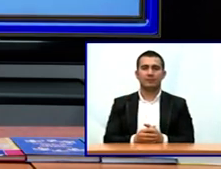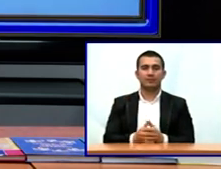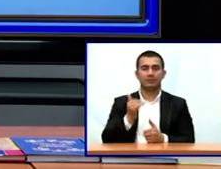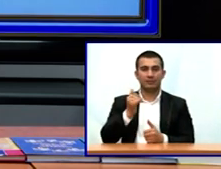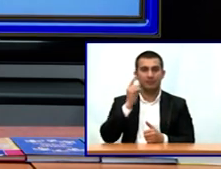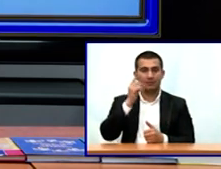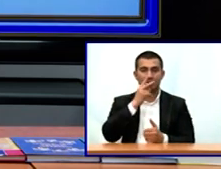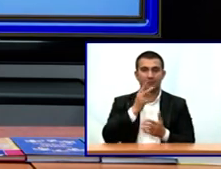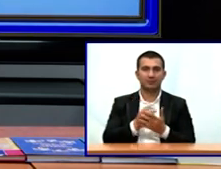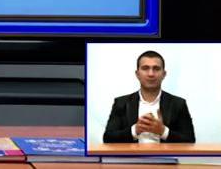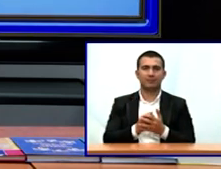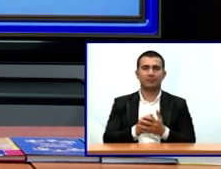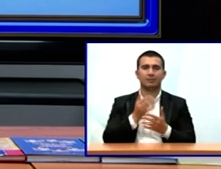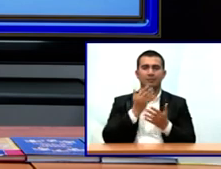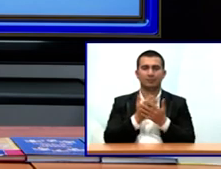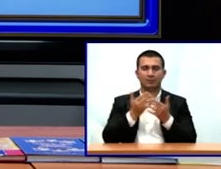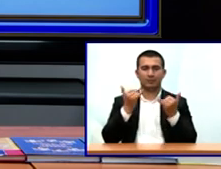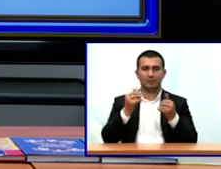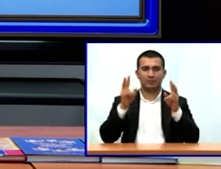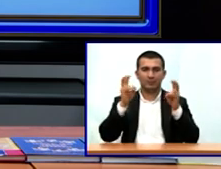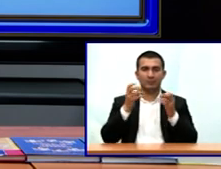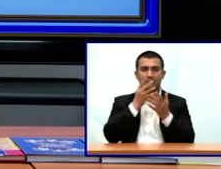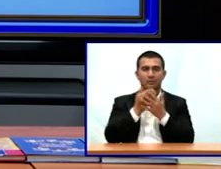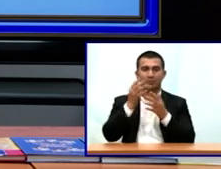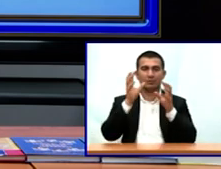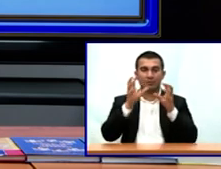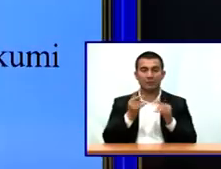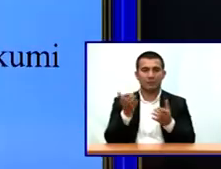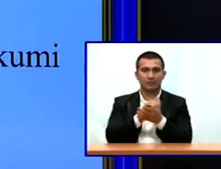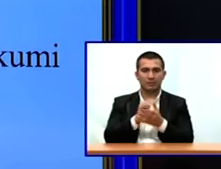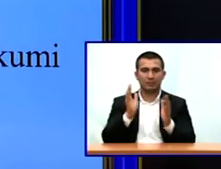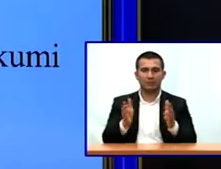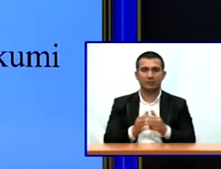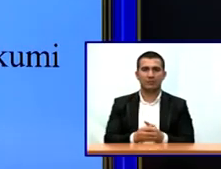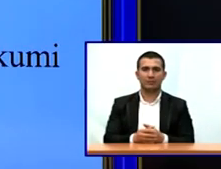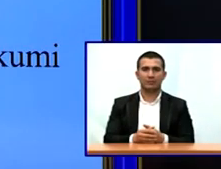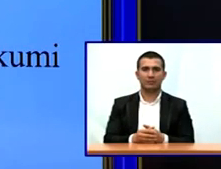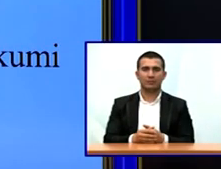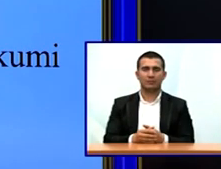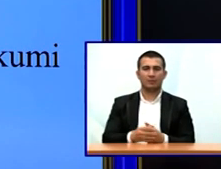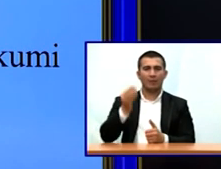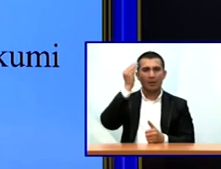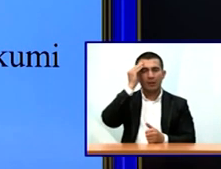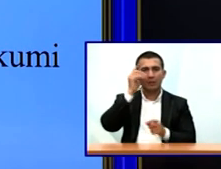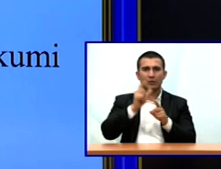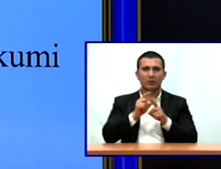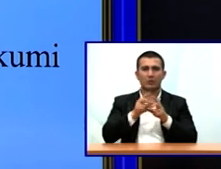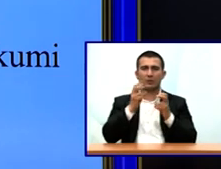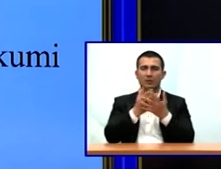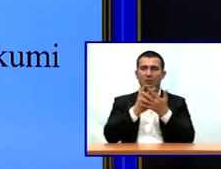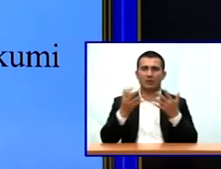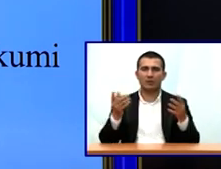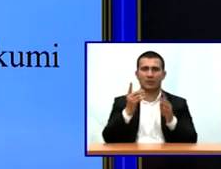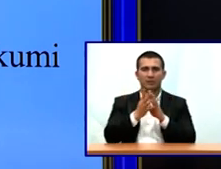Demak, bugungi mavzumuzning qoidasi bilan tanishib oling. Ma'nodosh so'zlarning bir